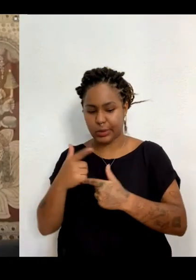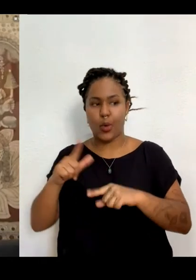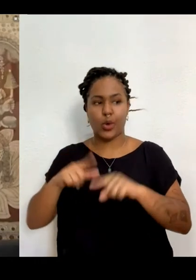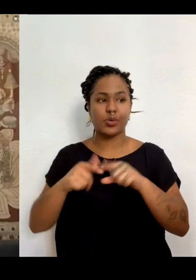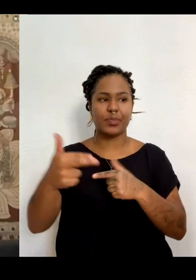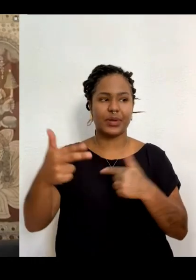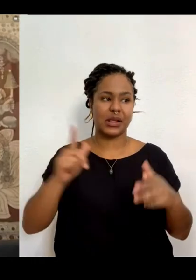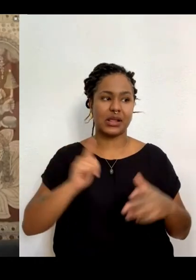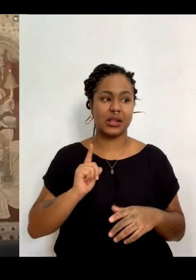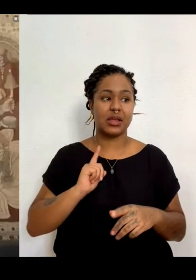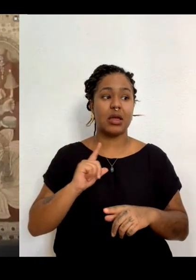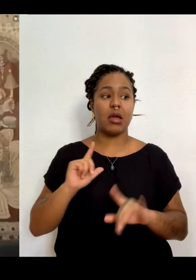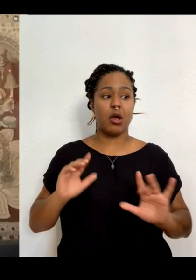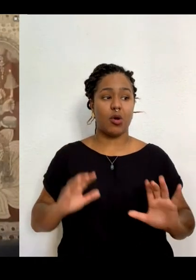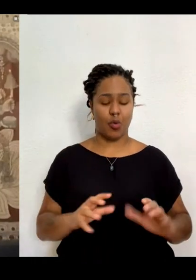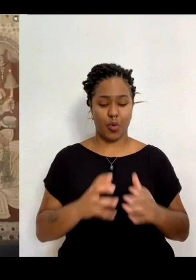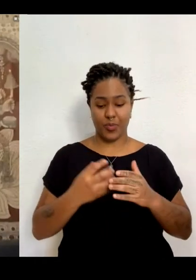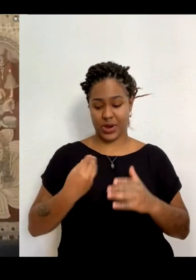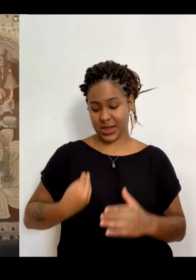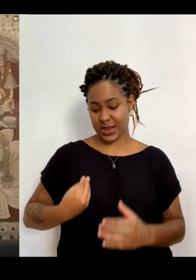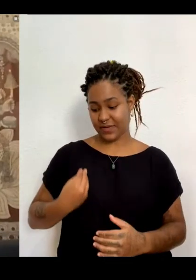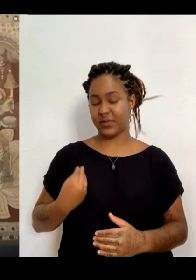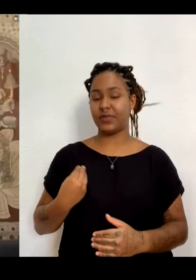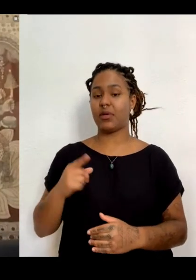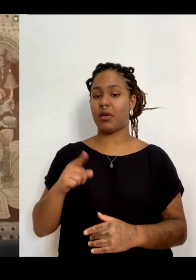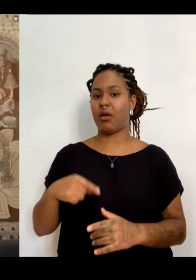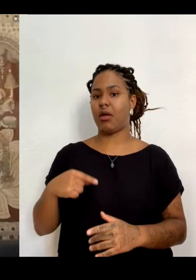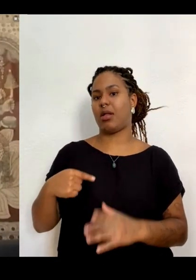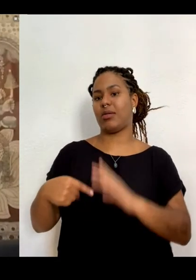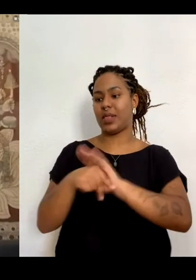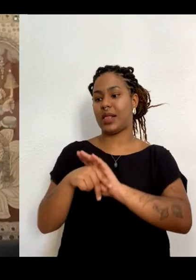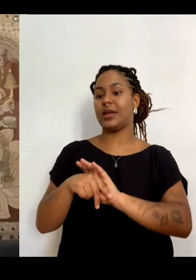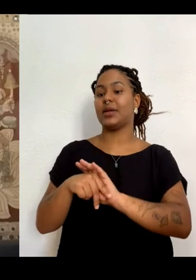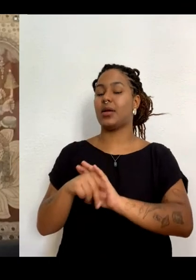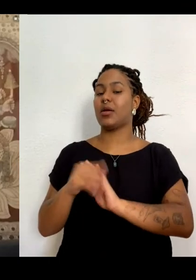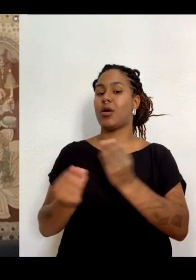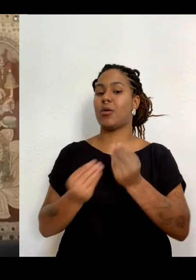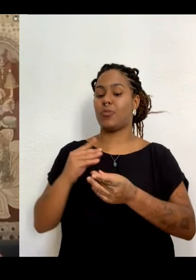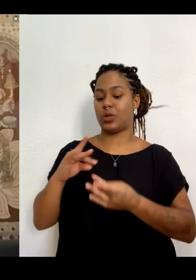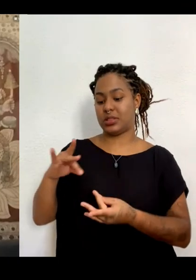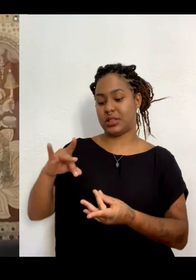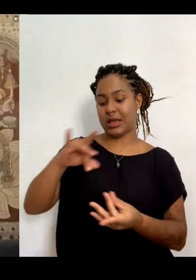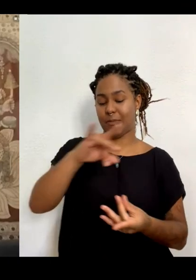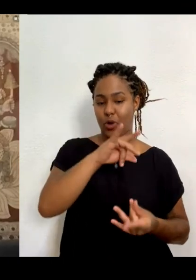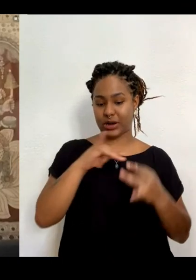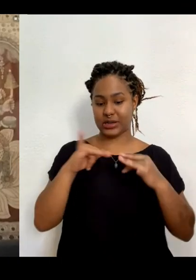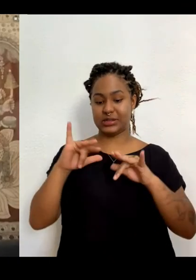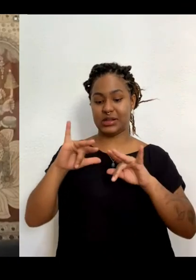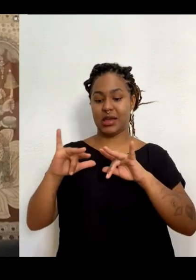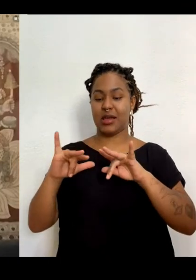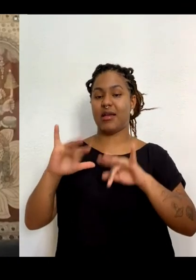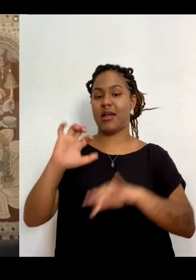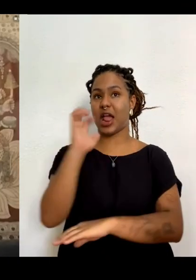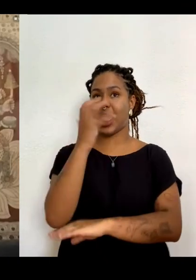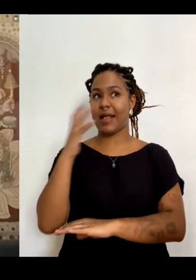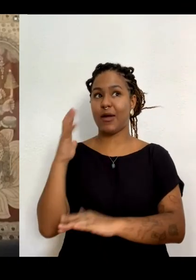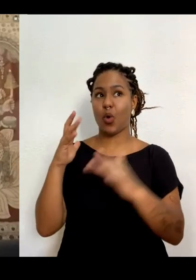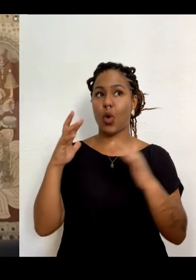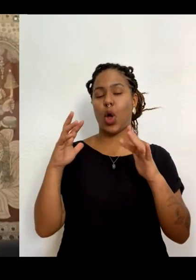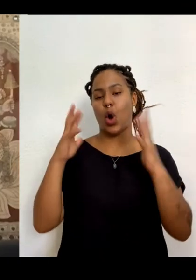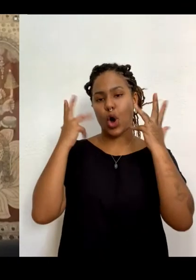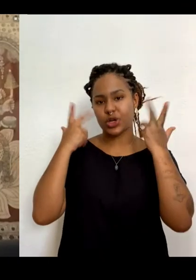a life of ecological democracy and democracy in living creating living economies in a sustainable renewable